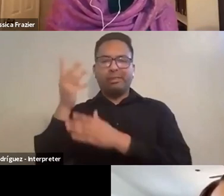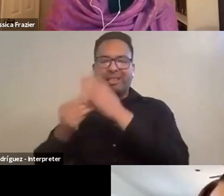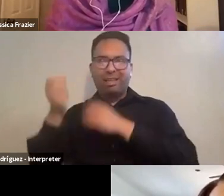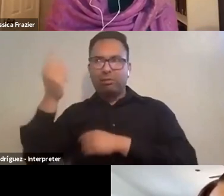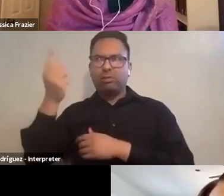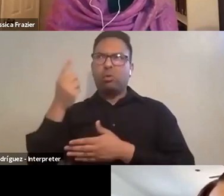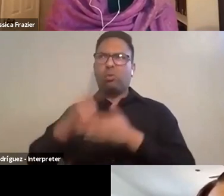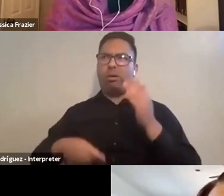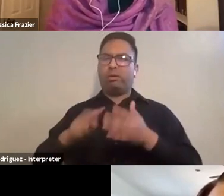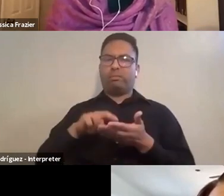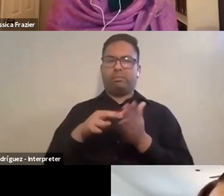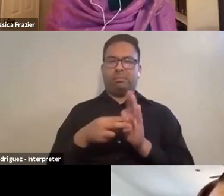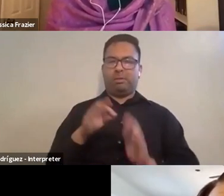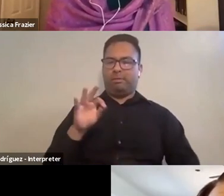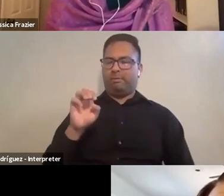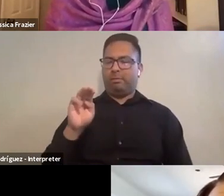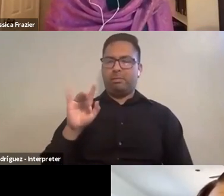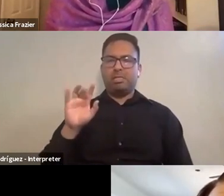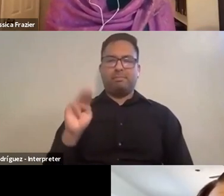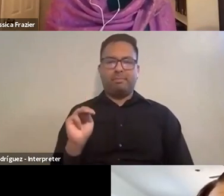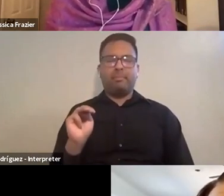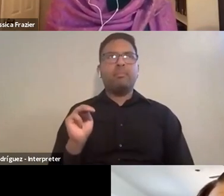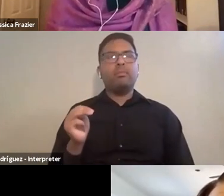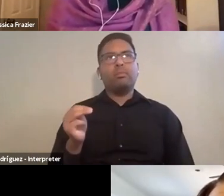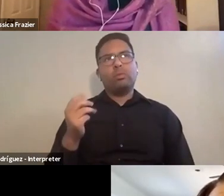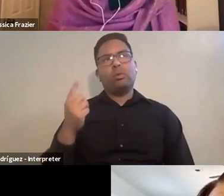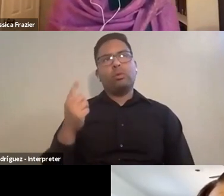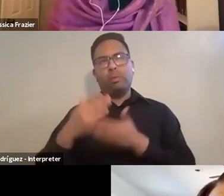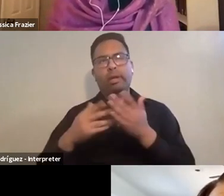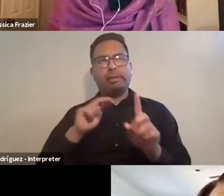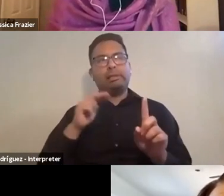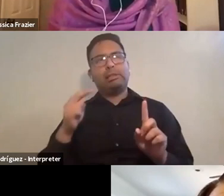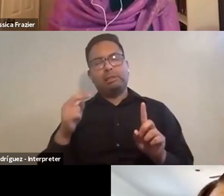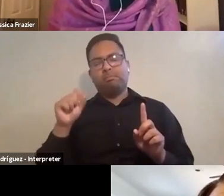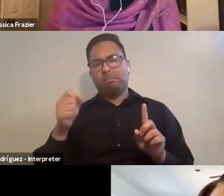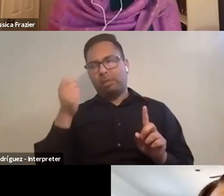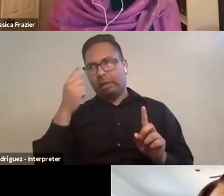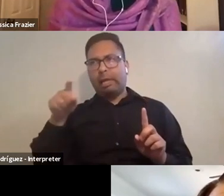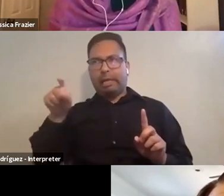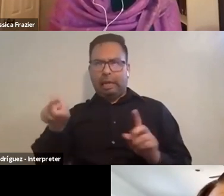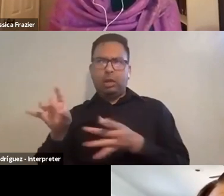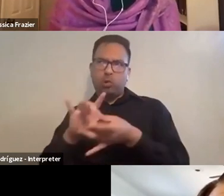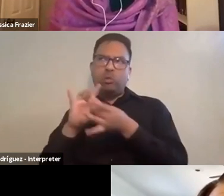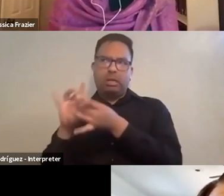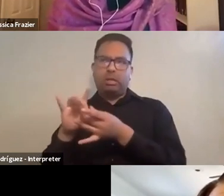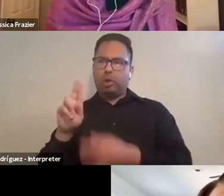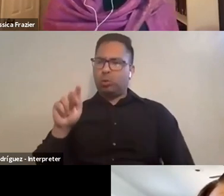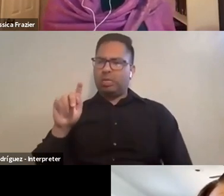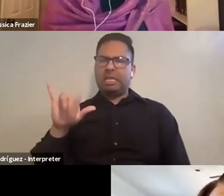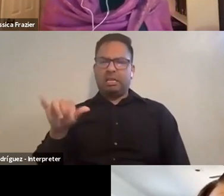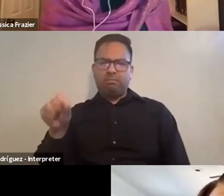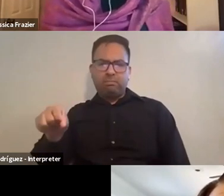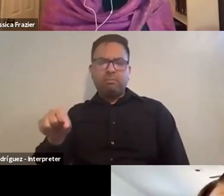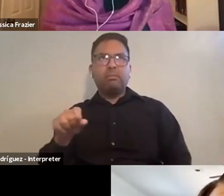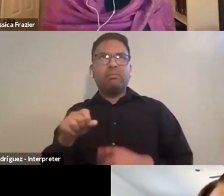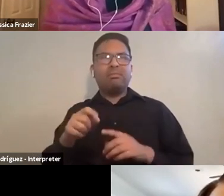is. So on the one hand, I understood that need for unity. On the other hand, I think it's